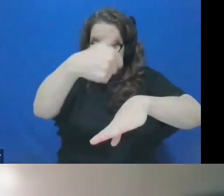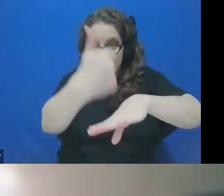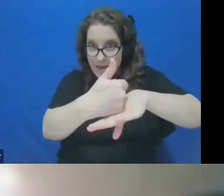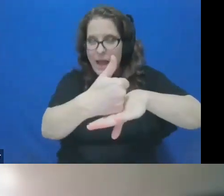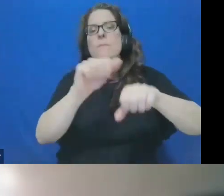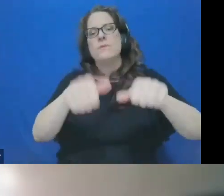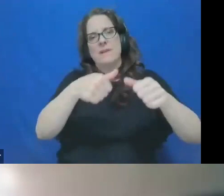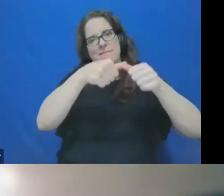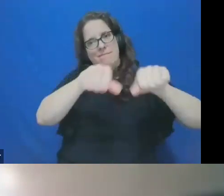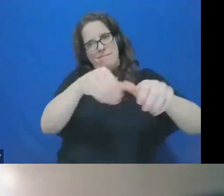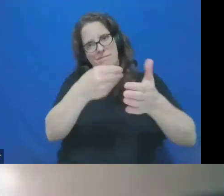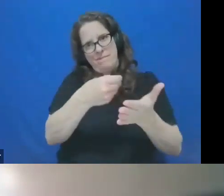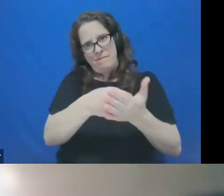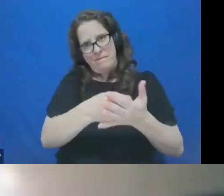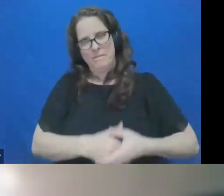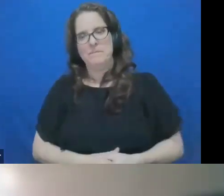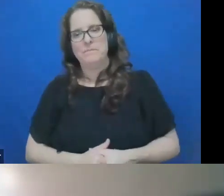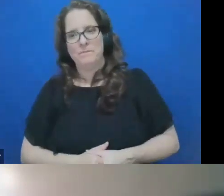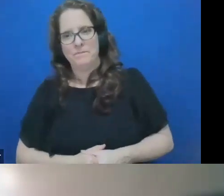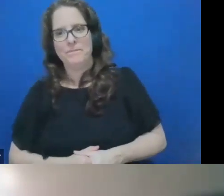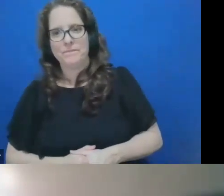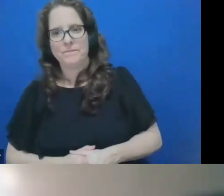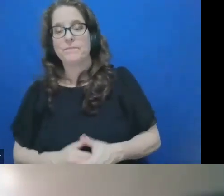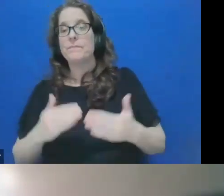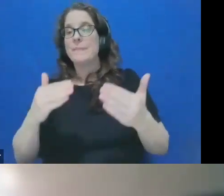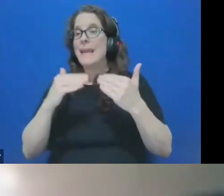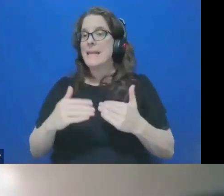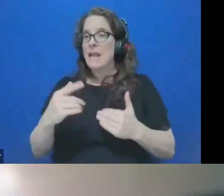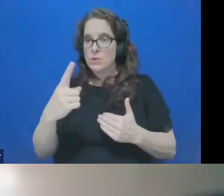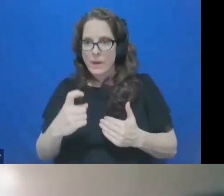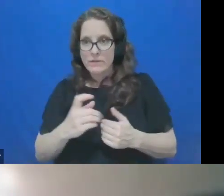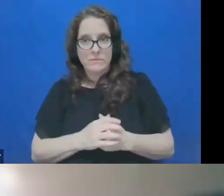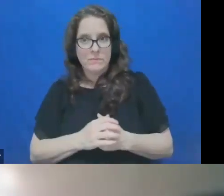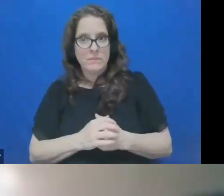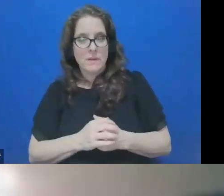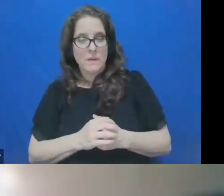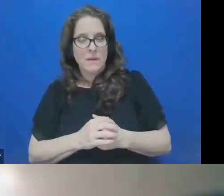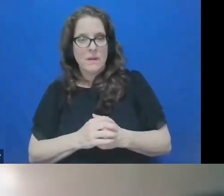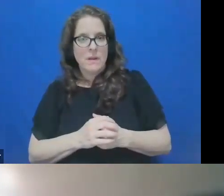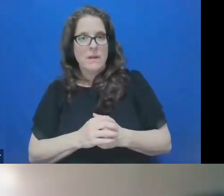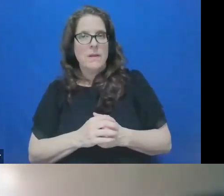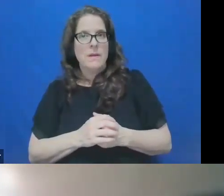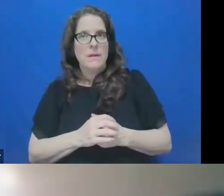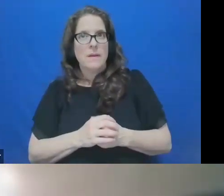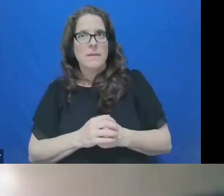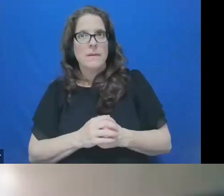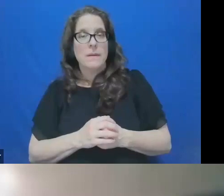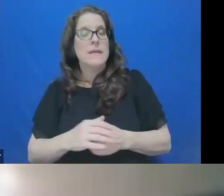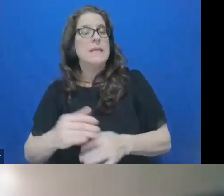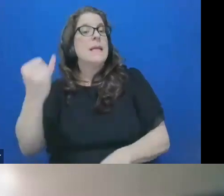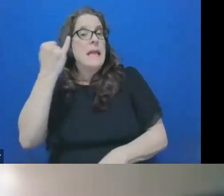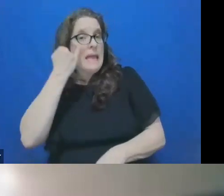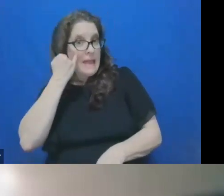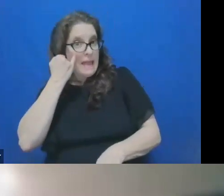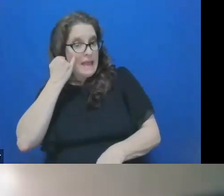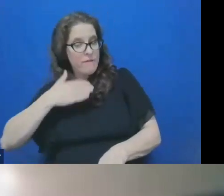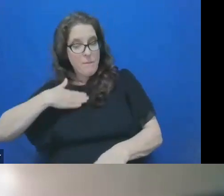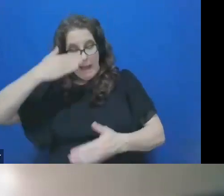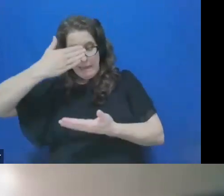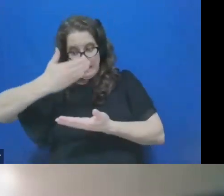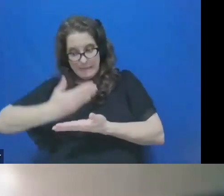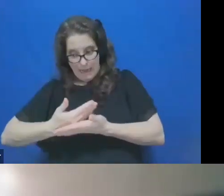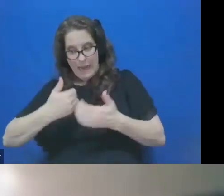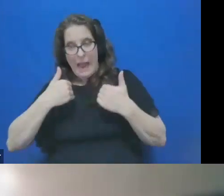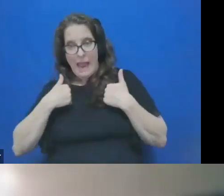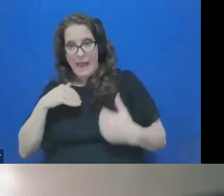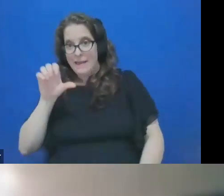All right, thanks. Next question, are there any restrictions, limitations if my son is receiving